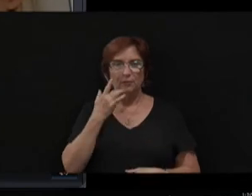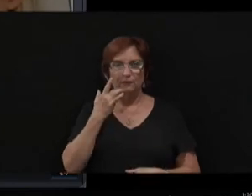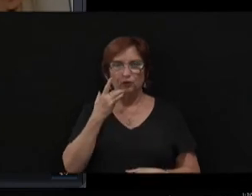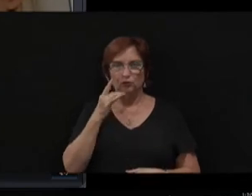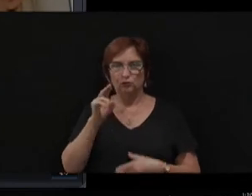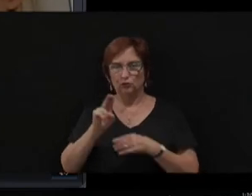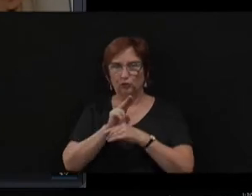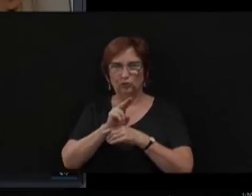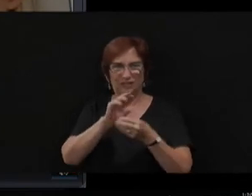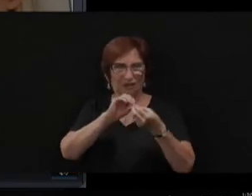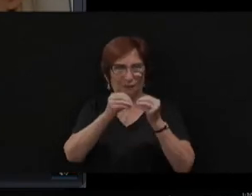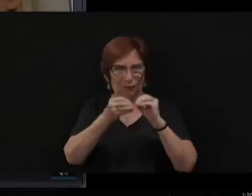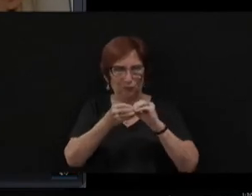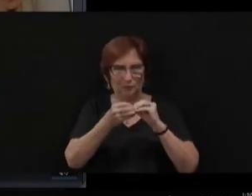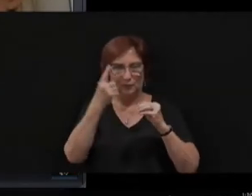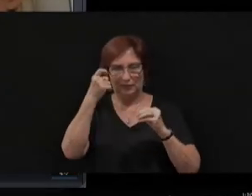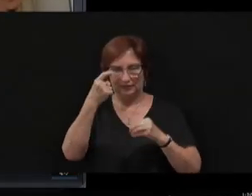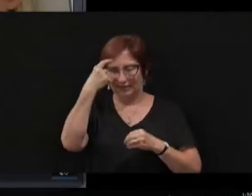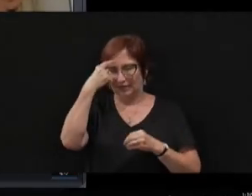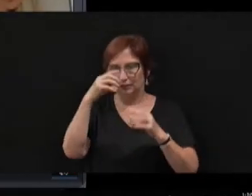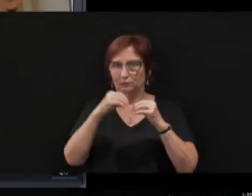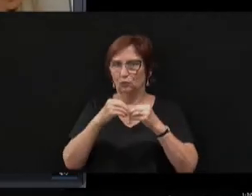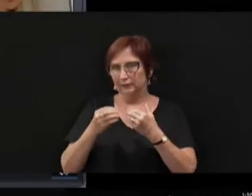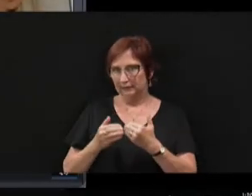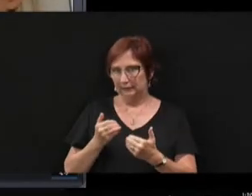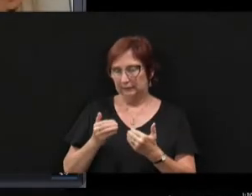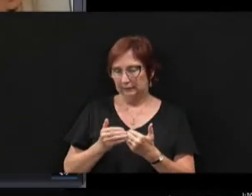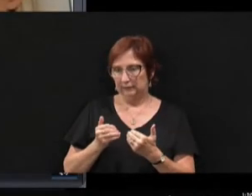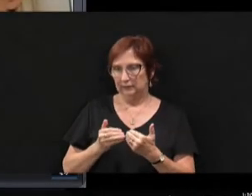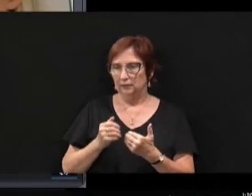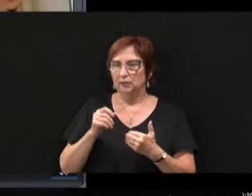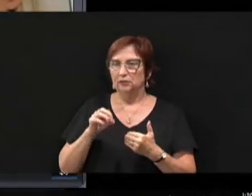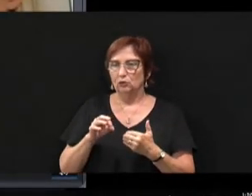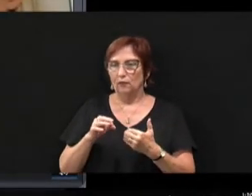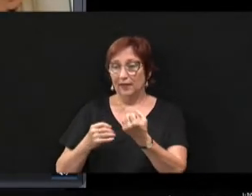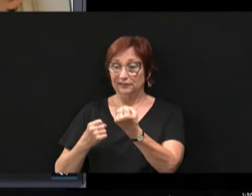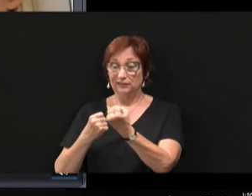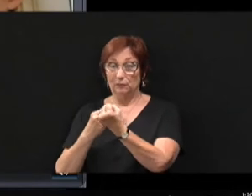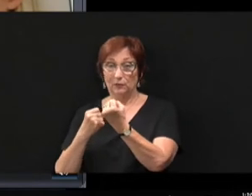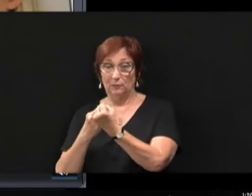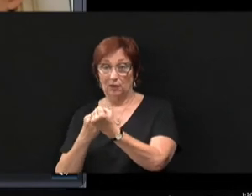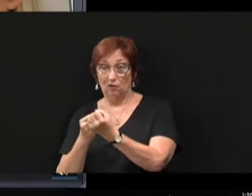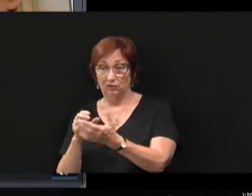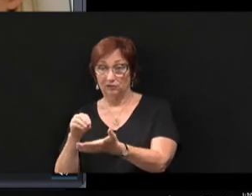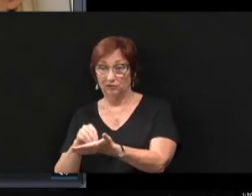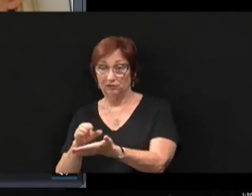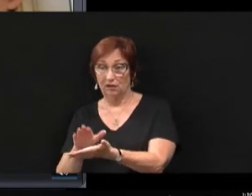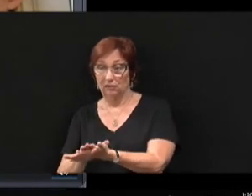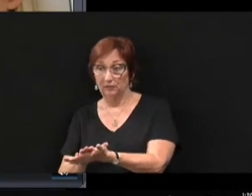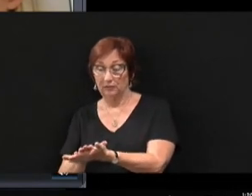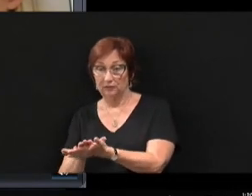think it's easier that way. So if you would turn in your supplemental documents to